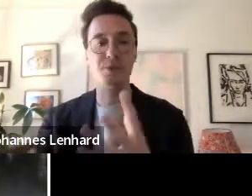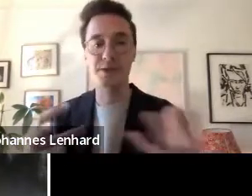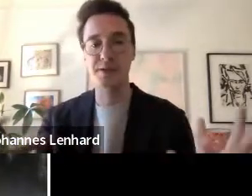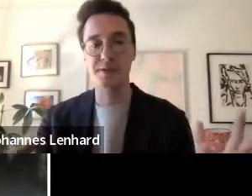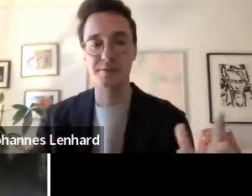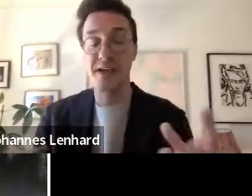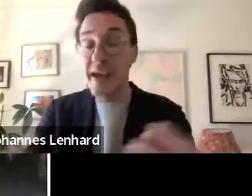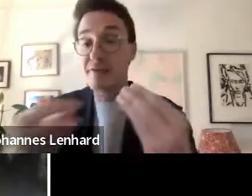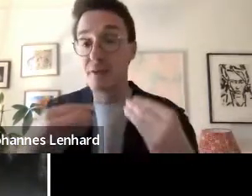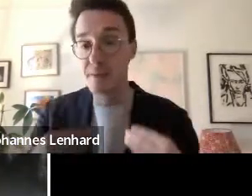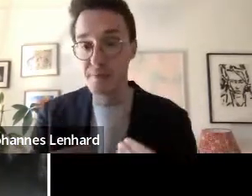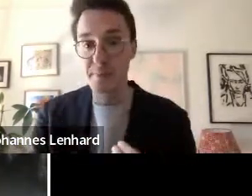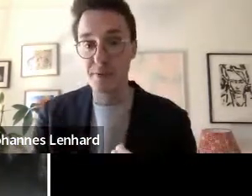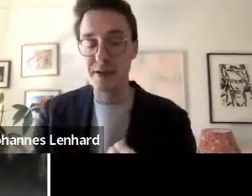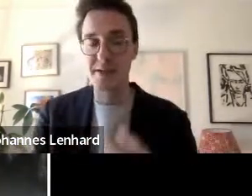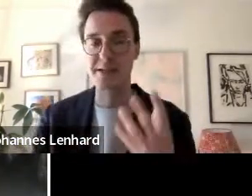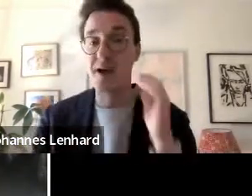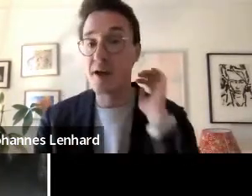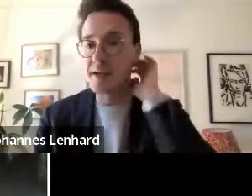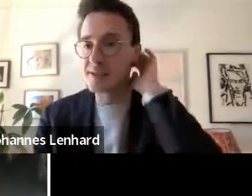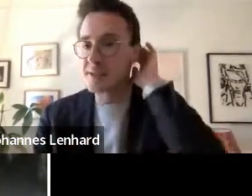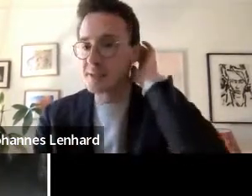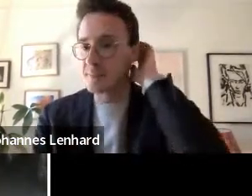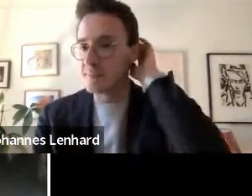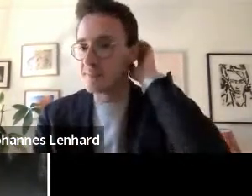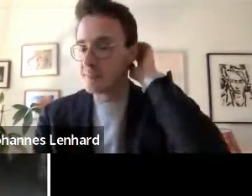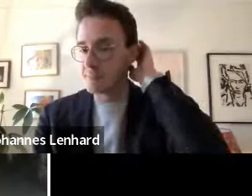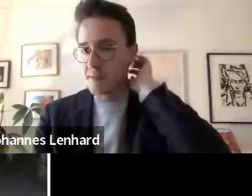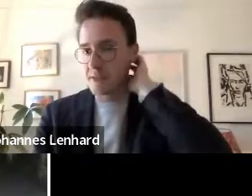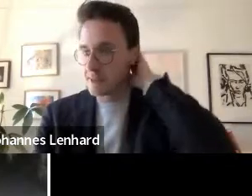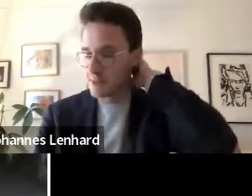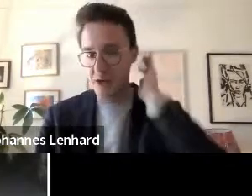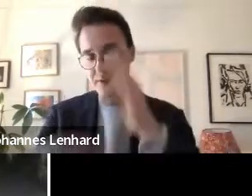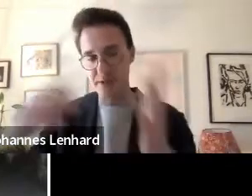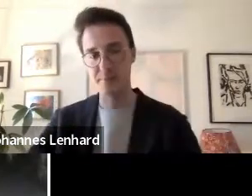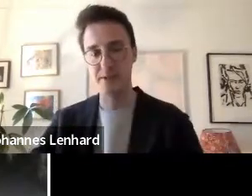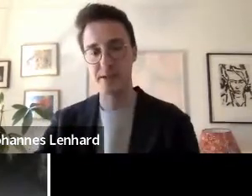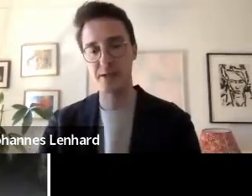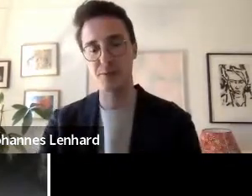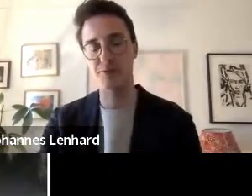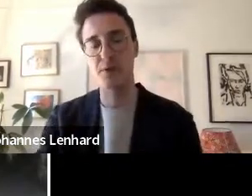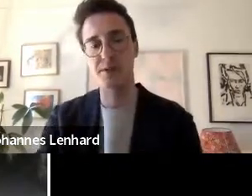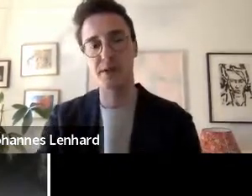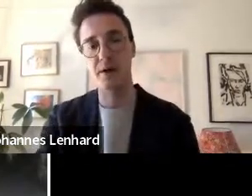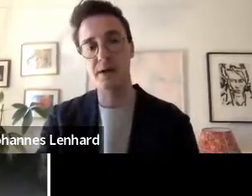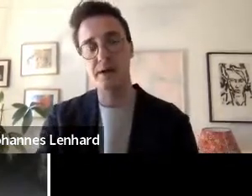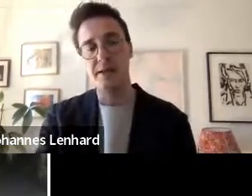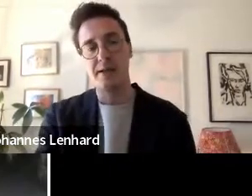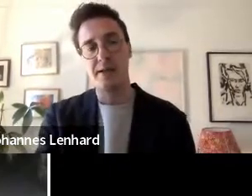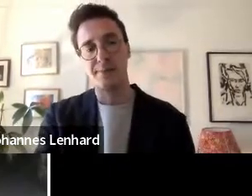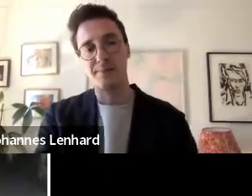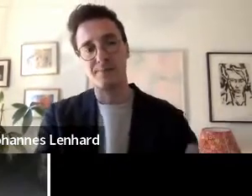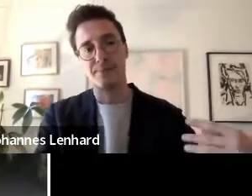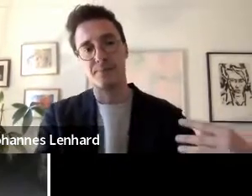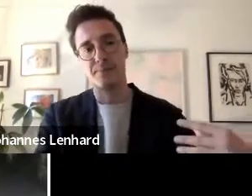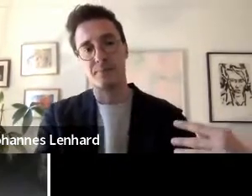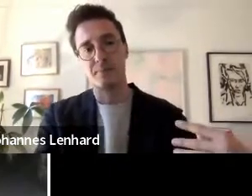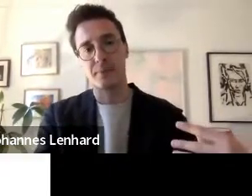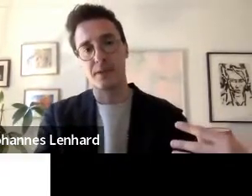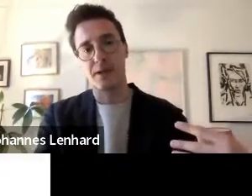what should we take from these people, right? There's learnings that this charity in particular was focusing